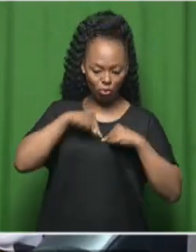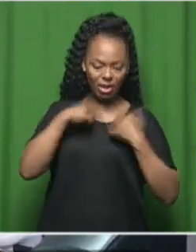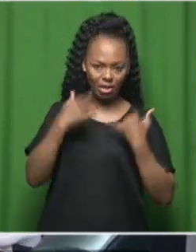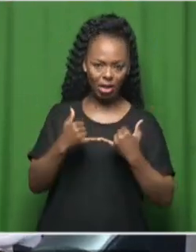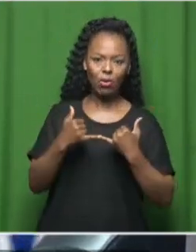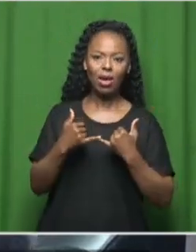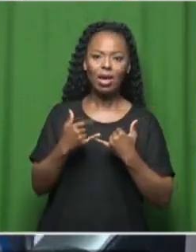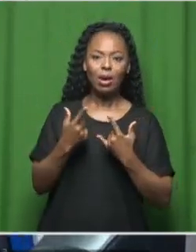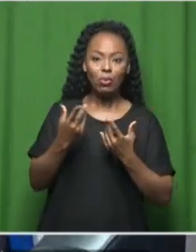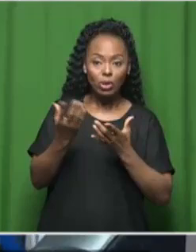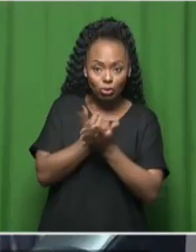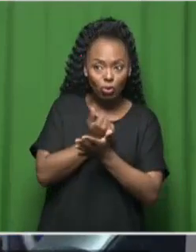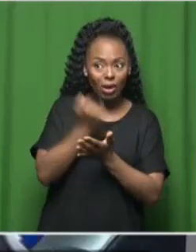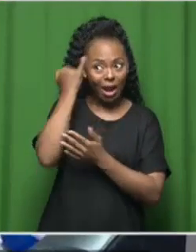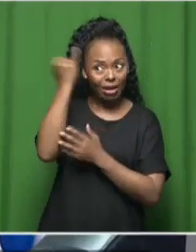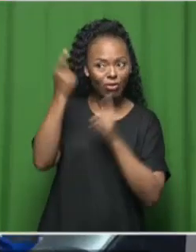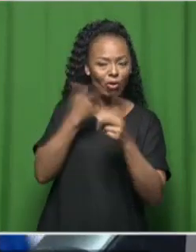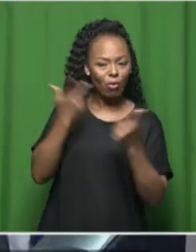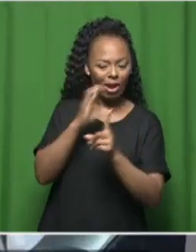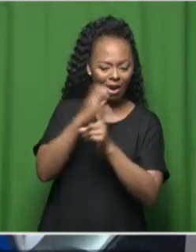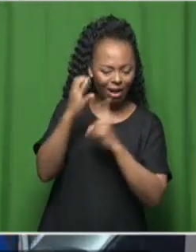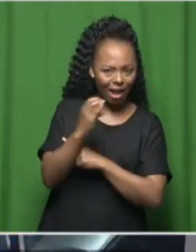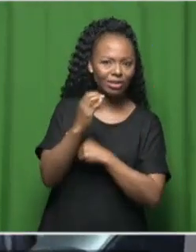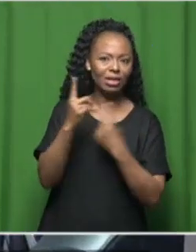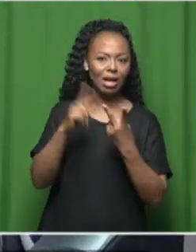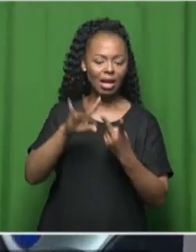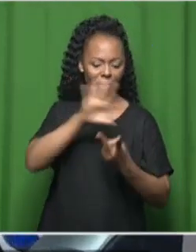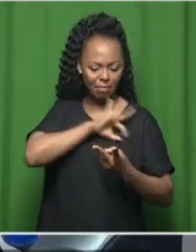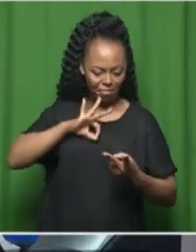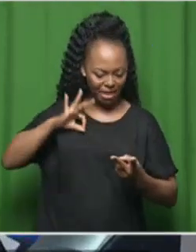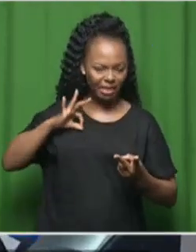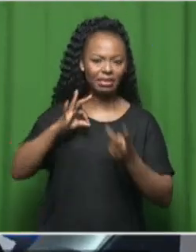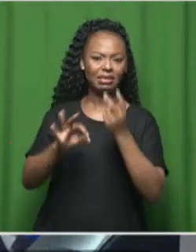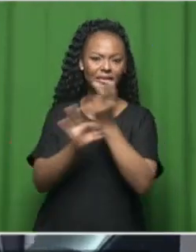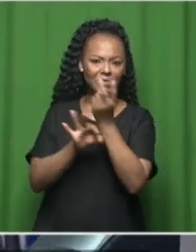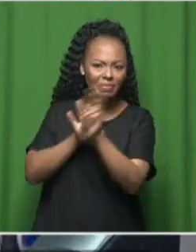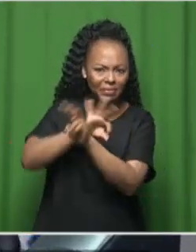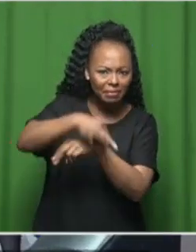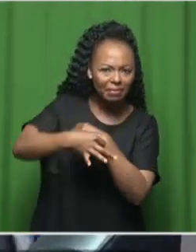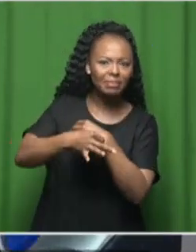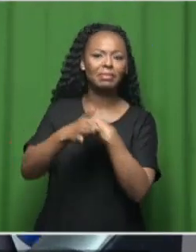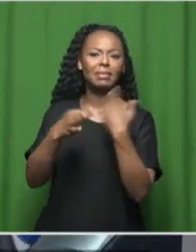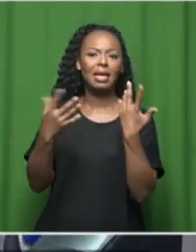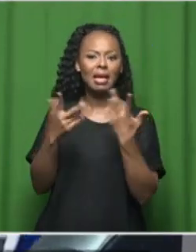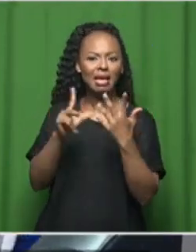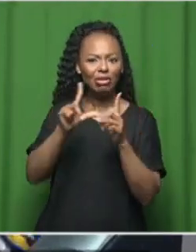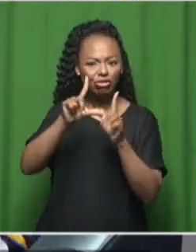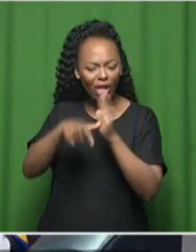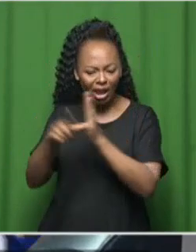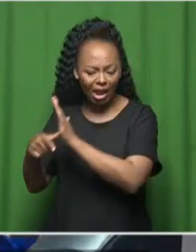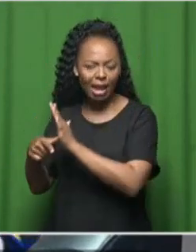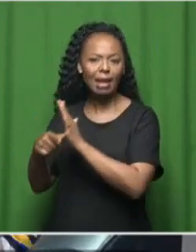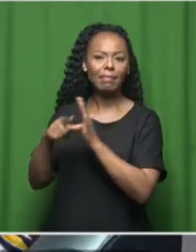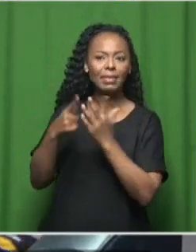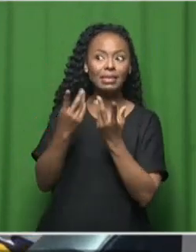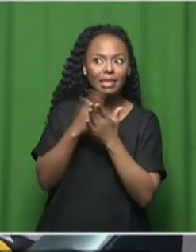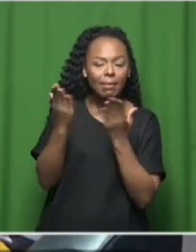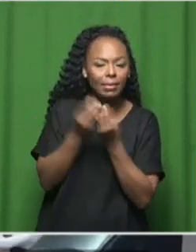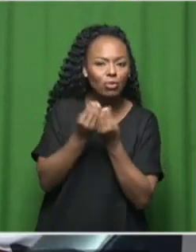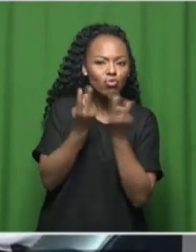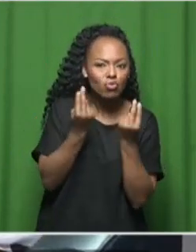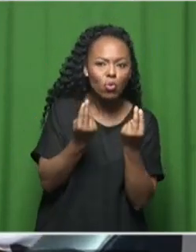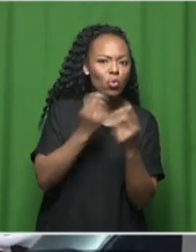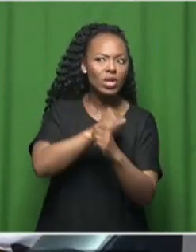from the cultural beads, the shapes and everything, but we had to design something new that haven't been seen